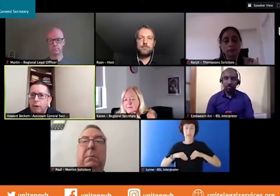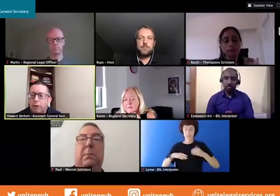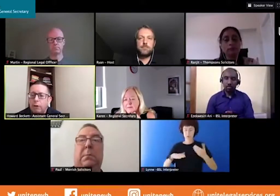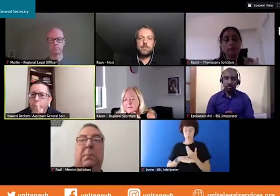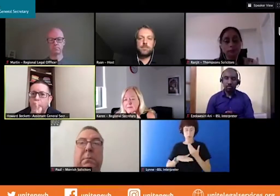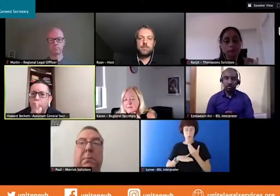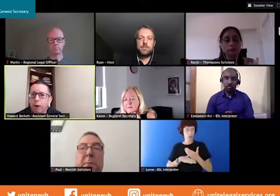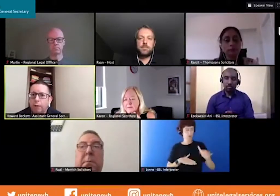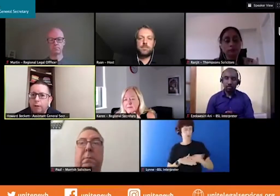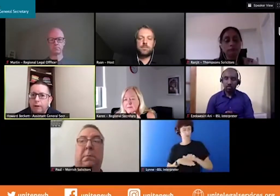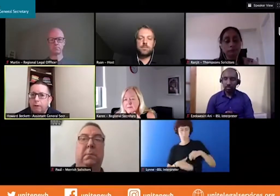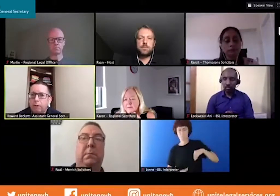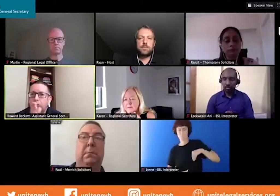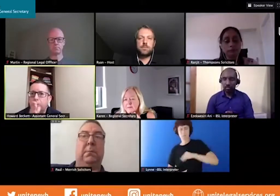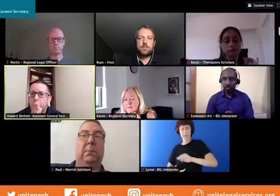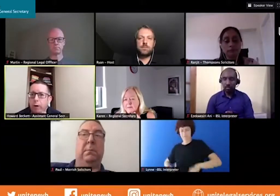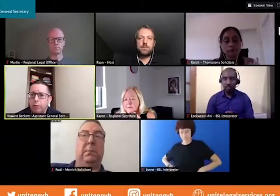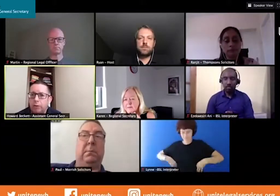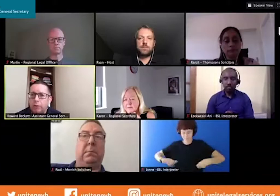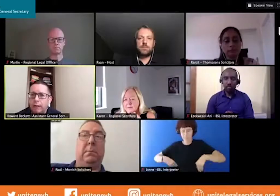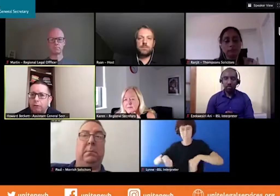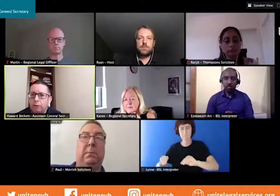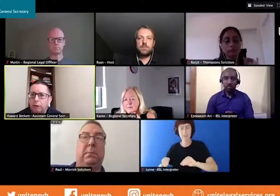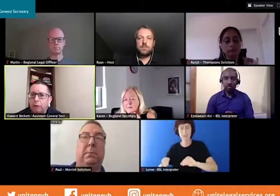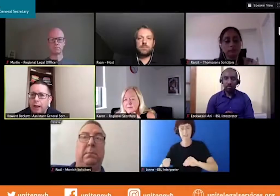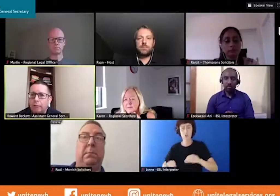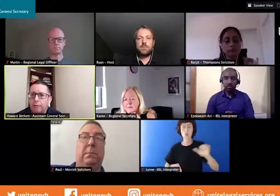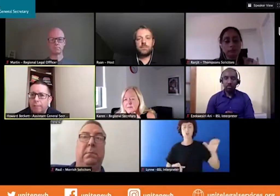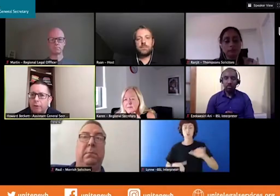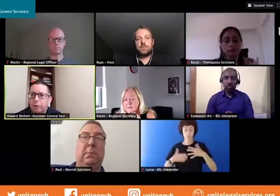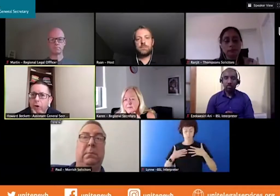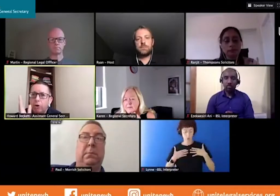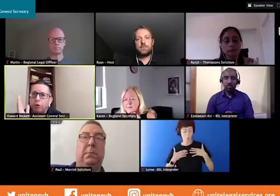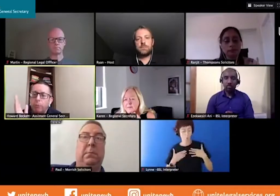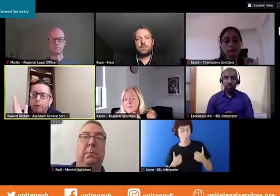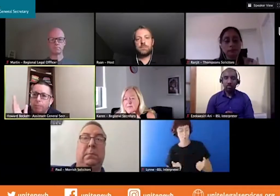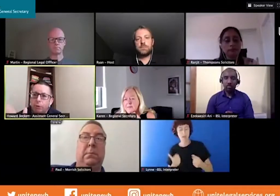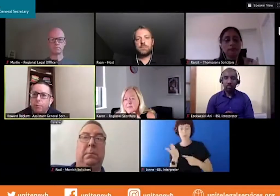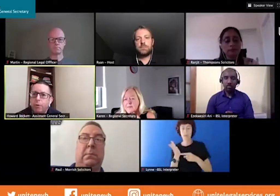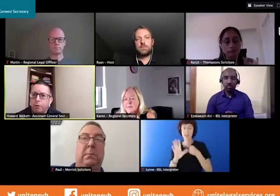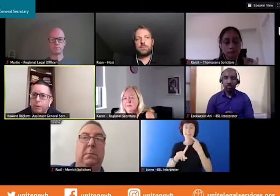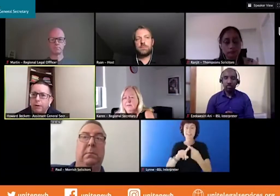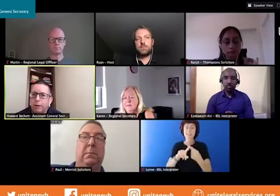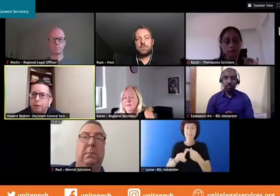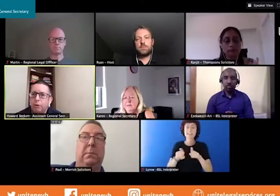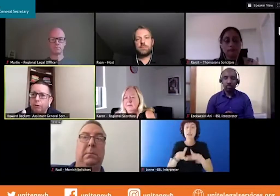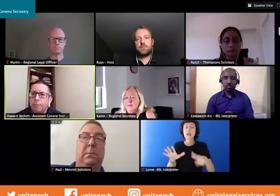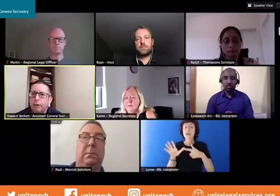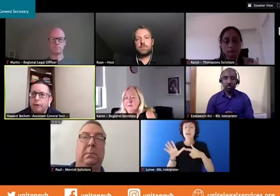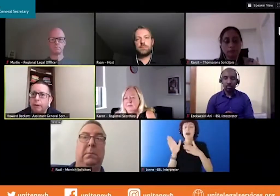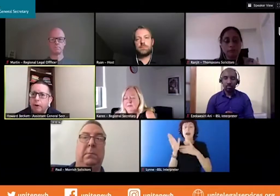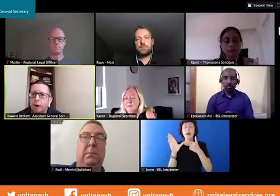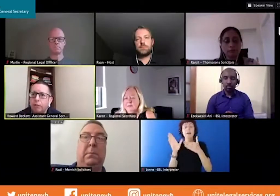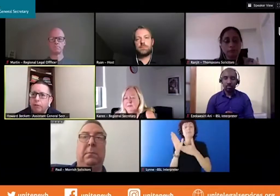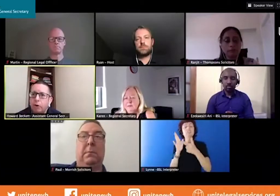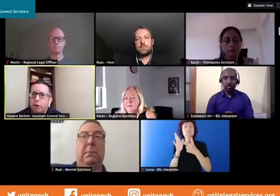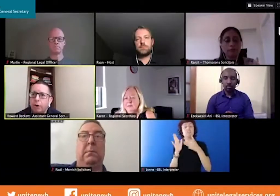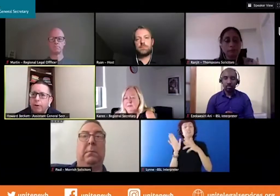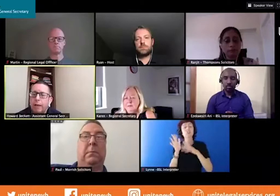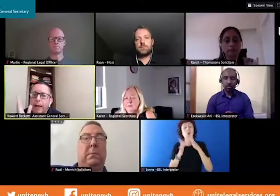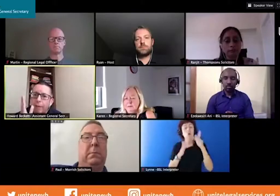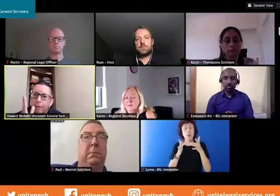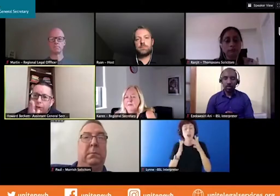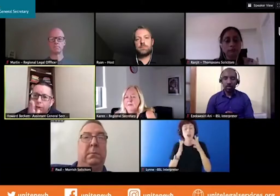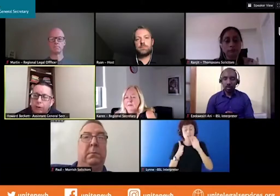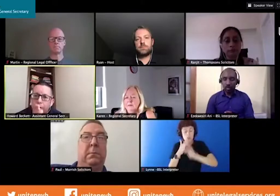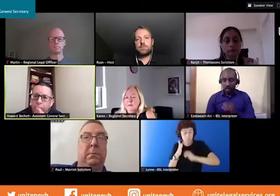taxes, there should be windfall taxes on the likes of Amazon, there should be a proper deal for the rebuilding of our nation's economy. And the scheme